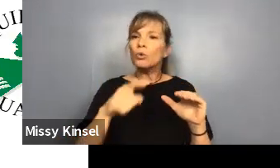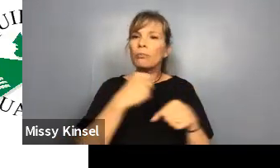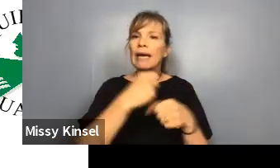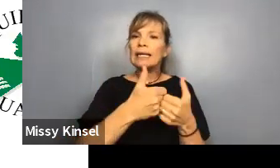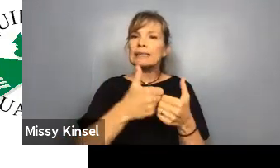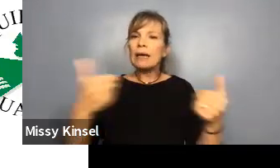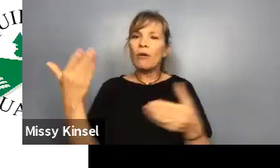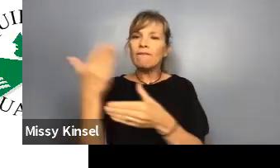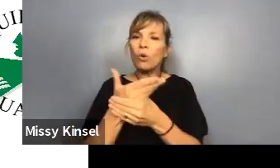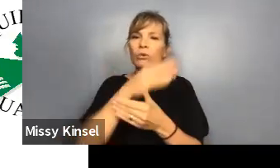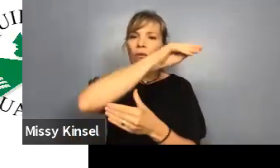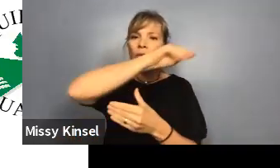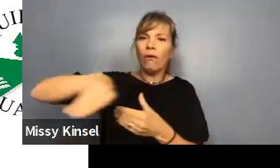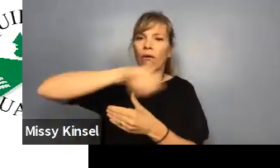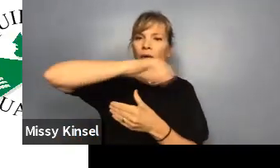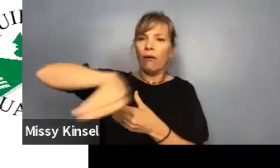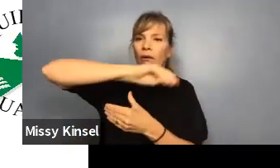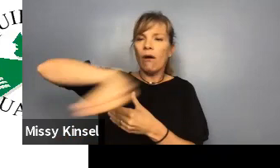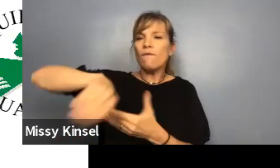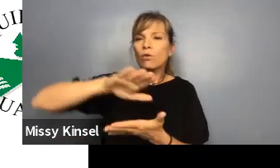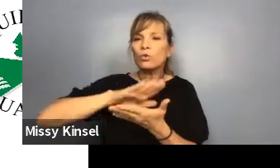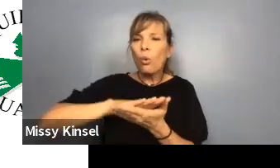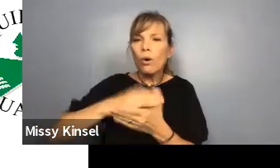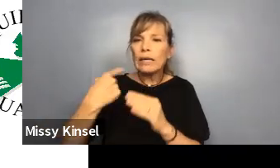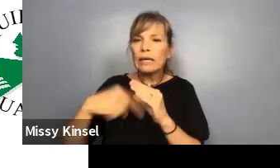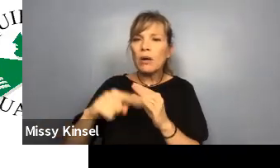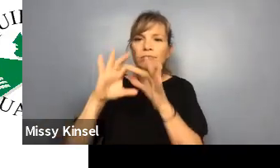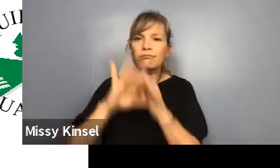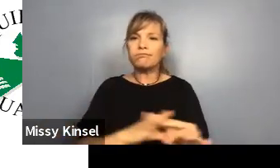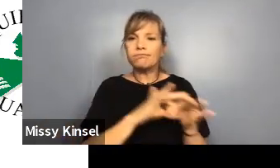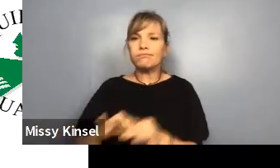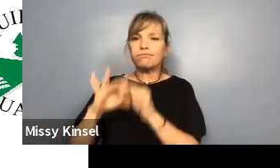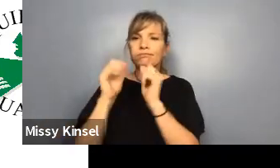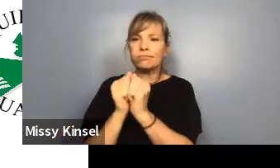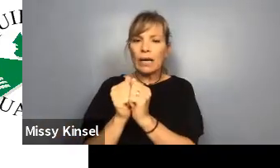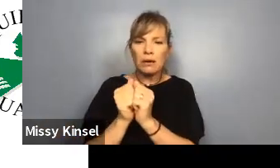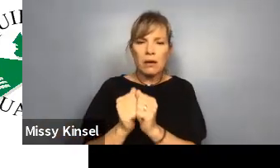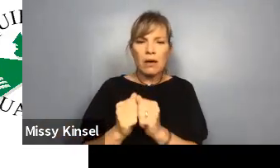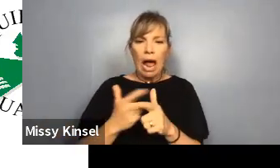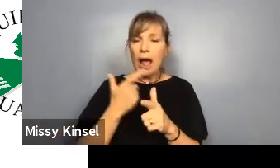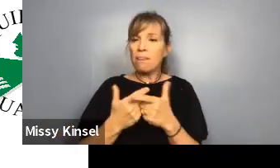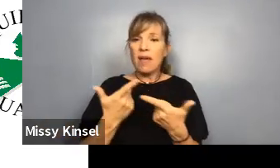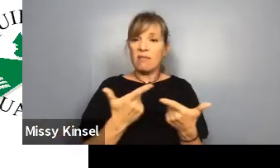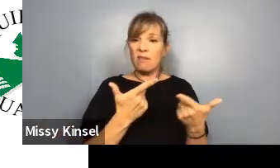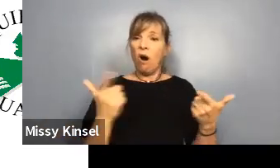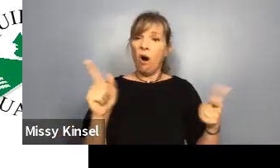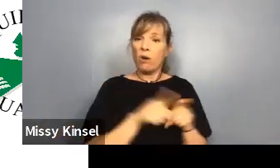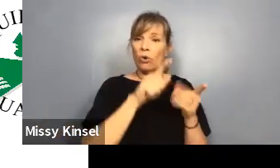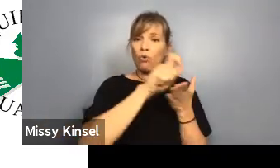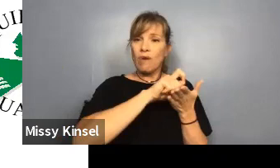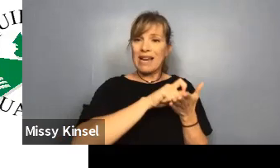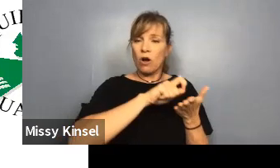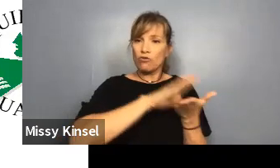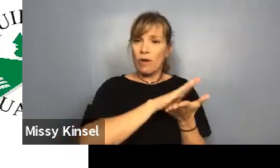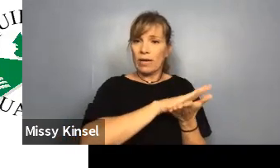email to just for school stuff, and that way you can move stuff in there, but then putting it on the tracking form will make it easier to